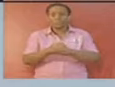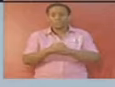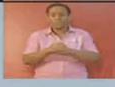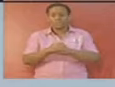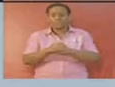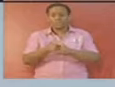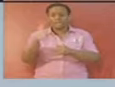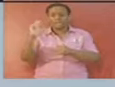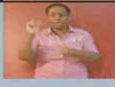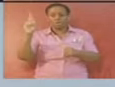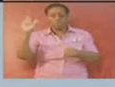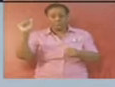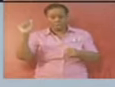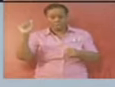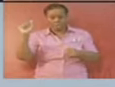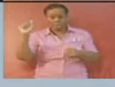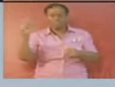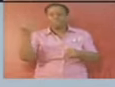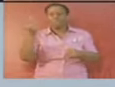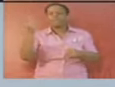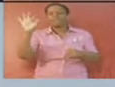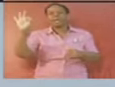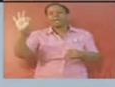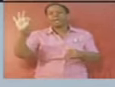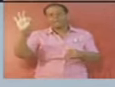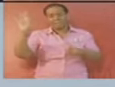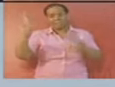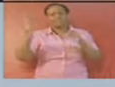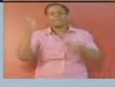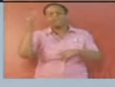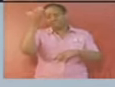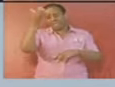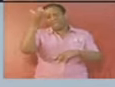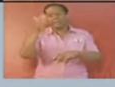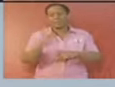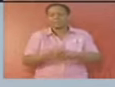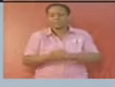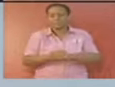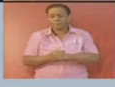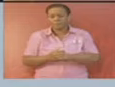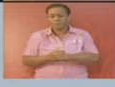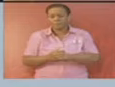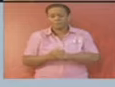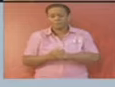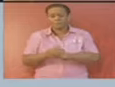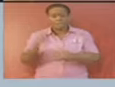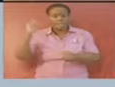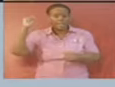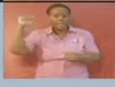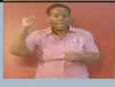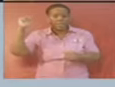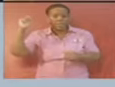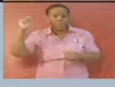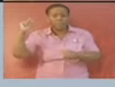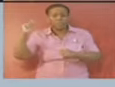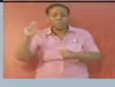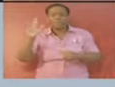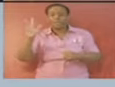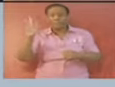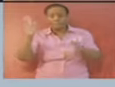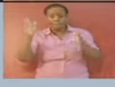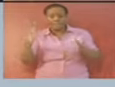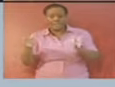9 persons there. St. Anne's Hospital, 1 person. And Scarborough Regional Hospital at the Fort, there are 3 persons there and 1 person en